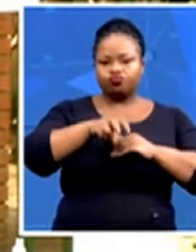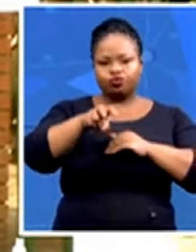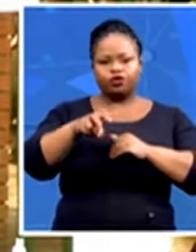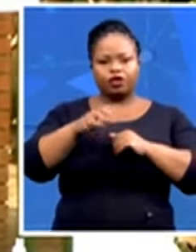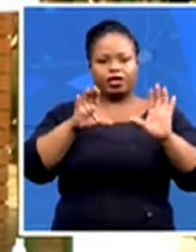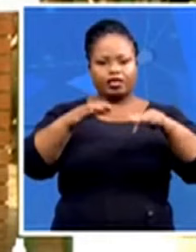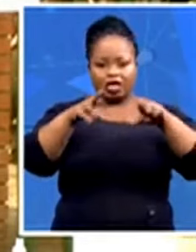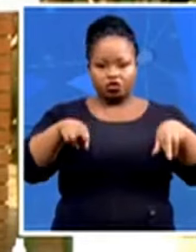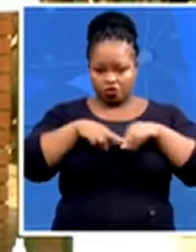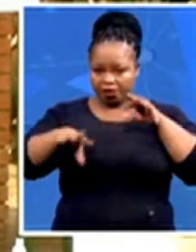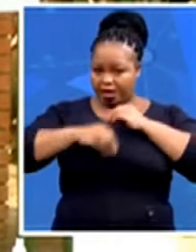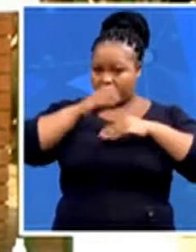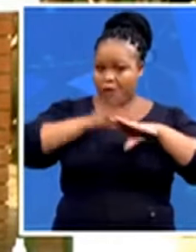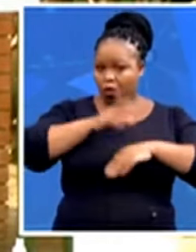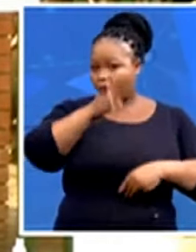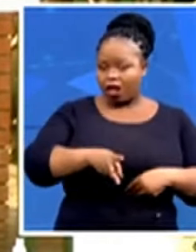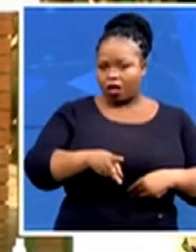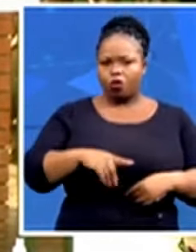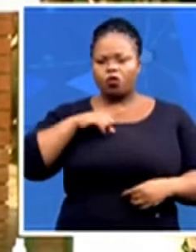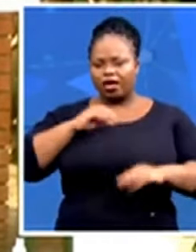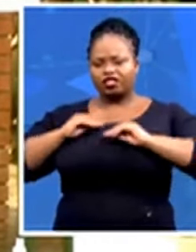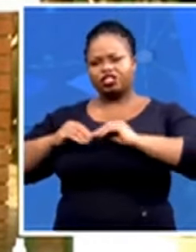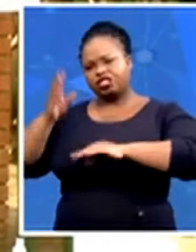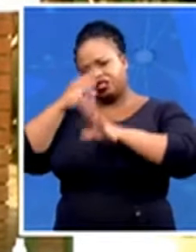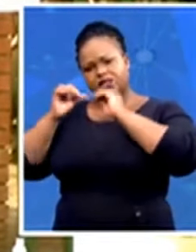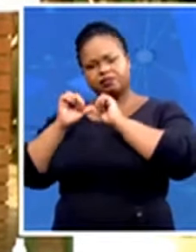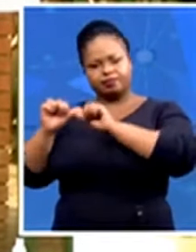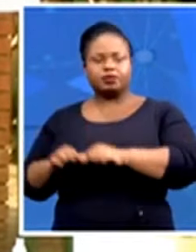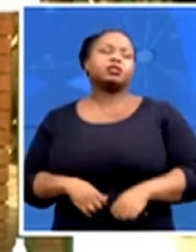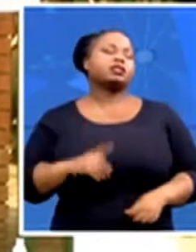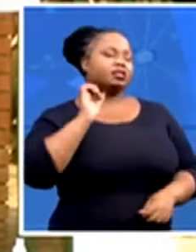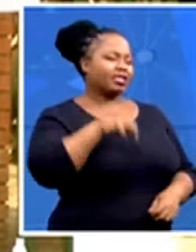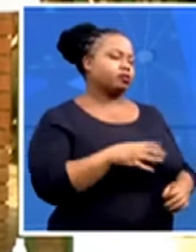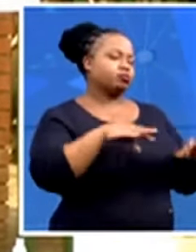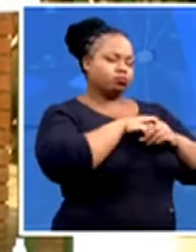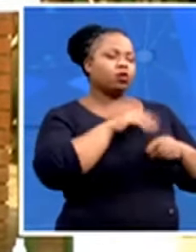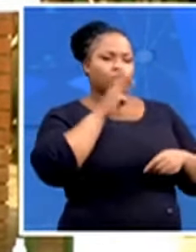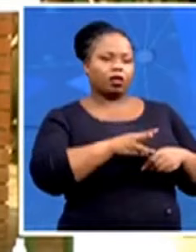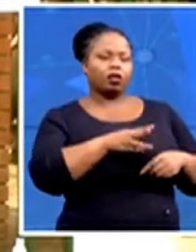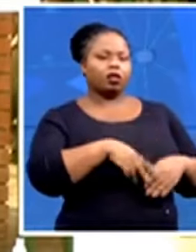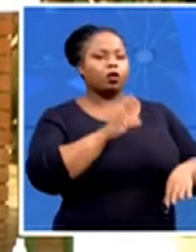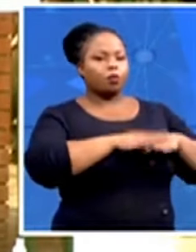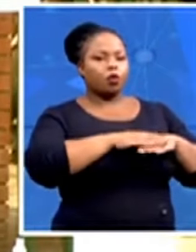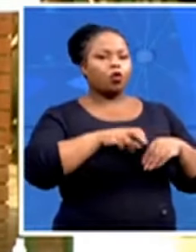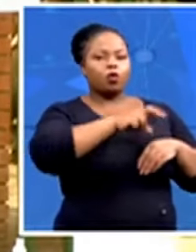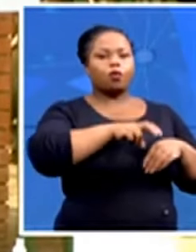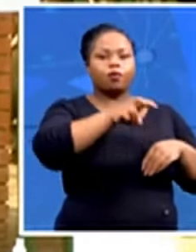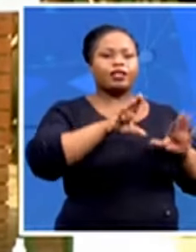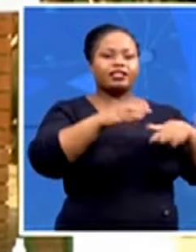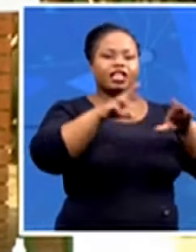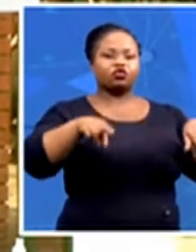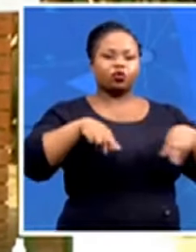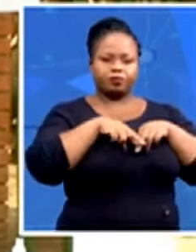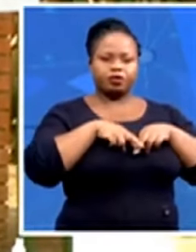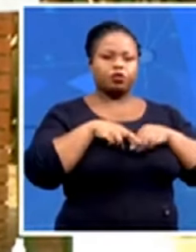are you going to make sure? These are part of our plan, where we're going to provide some mobile classrooms, in other situations, you'll